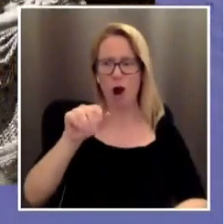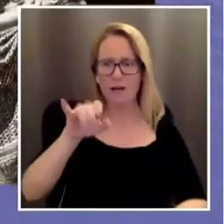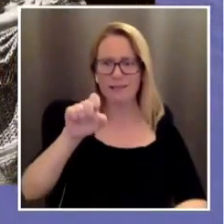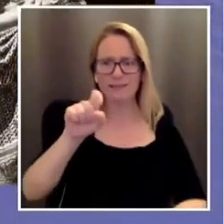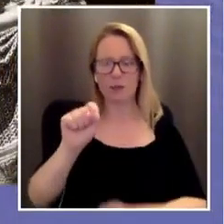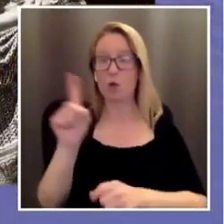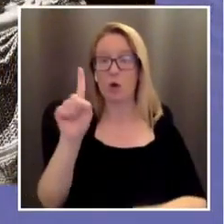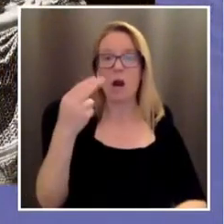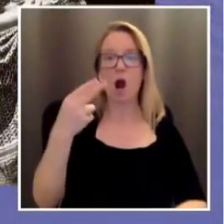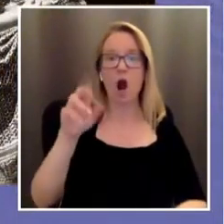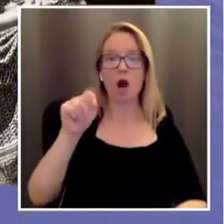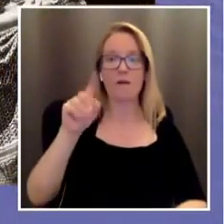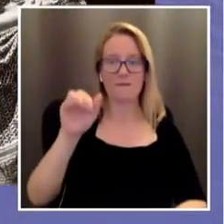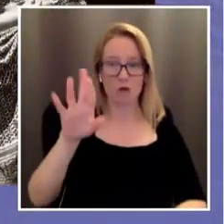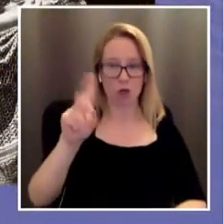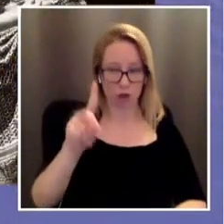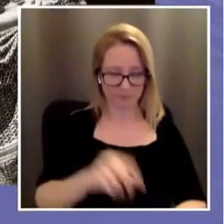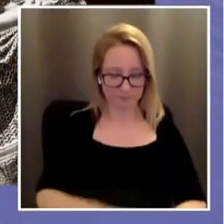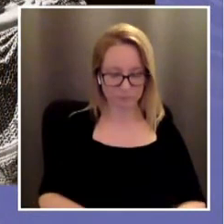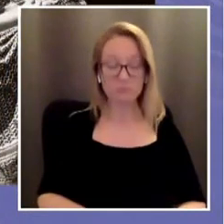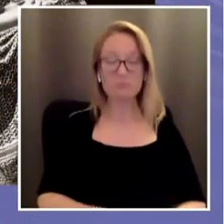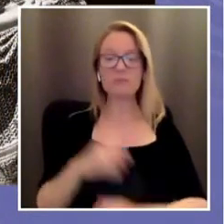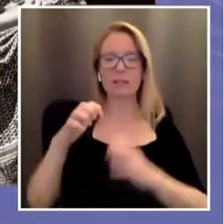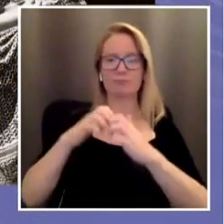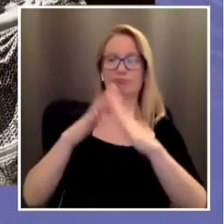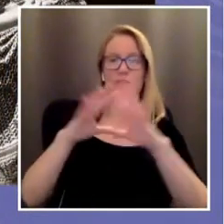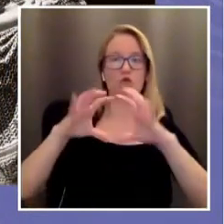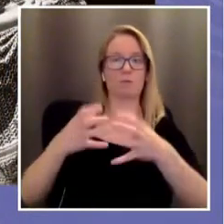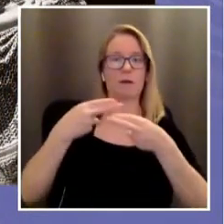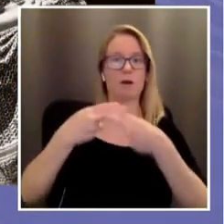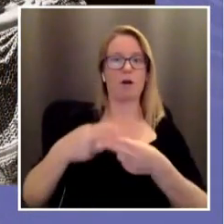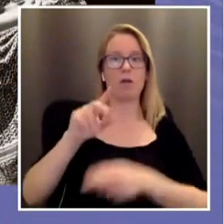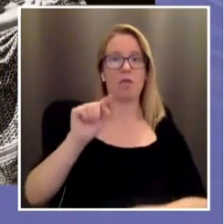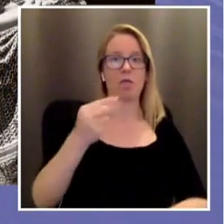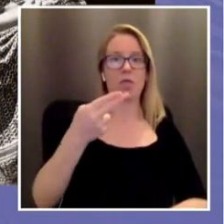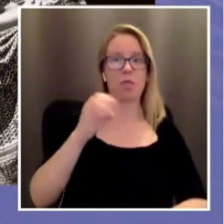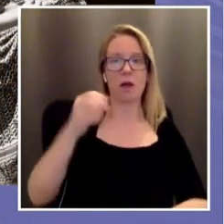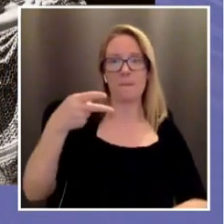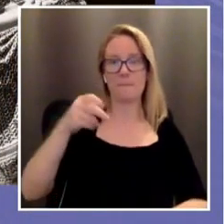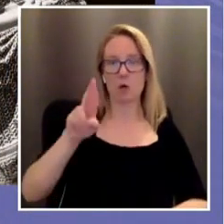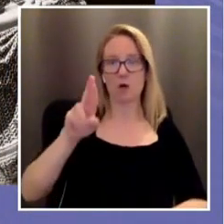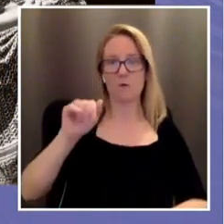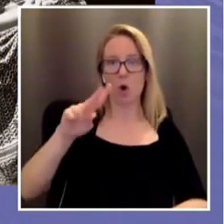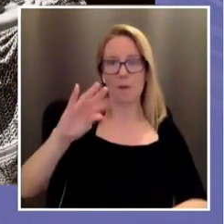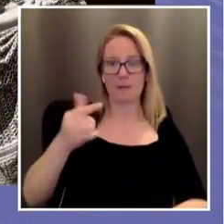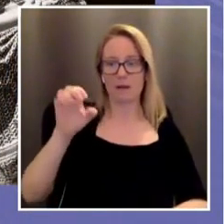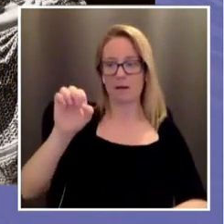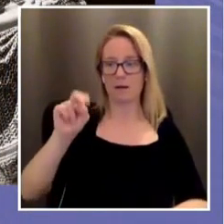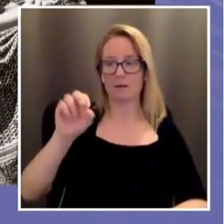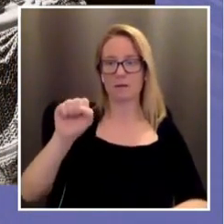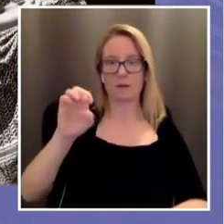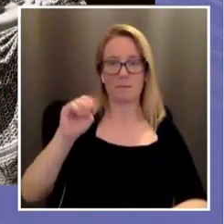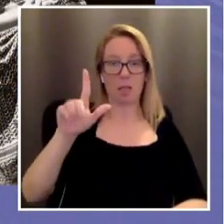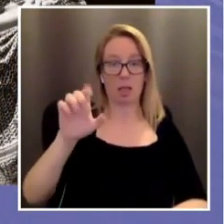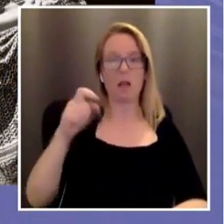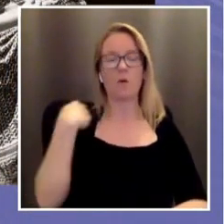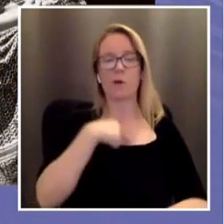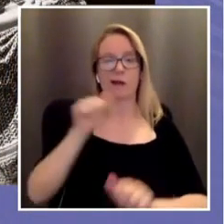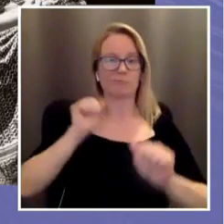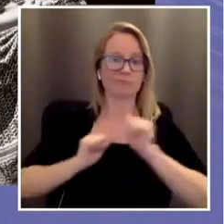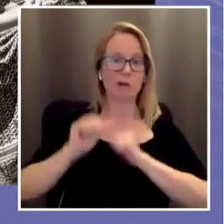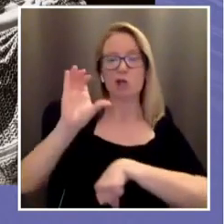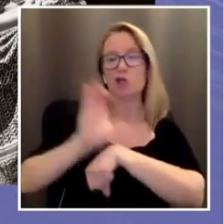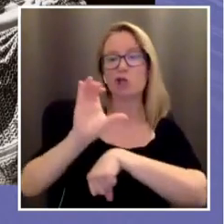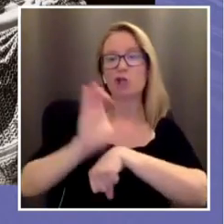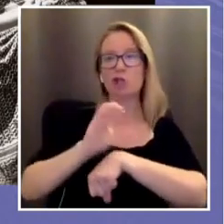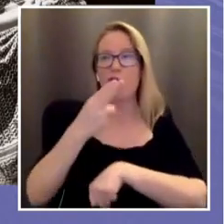Hartford. They had started a group called the Performing Ensemble. And we did plays in church fellowship